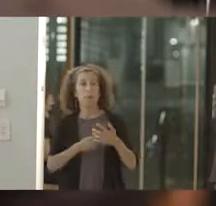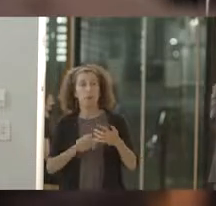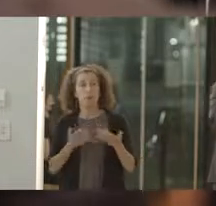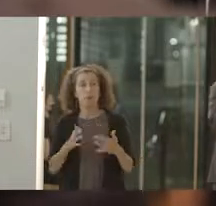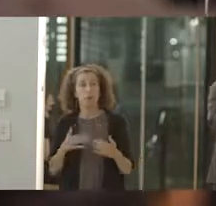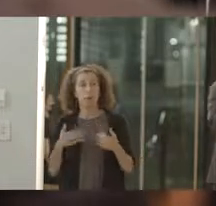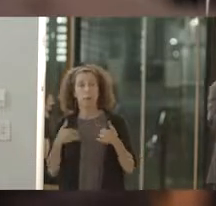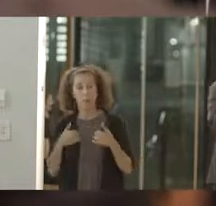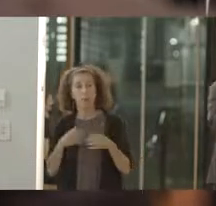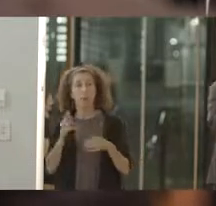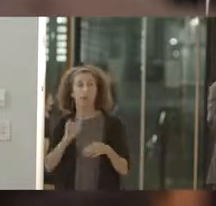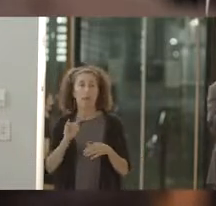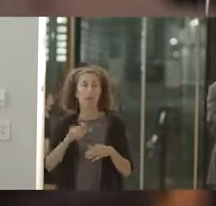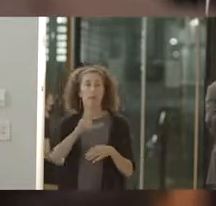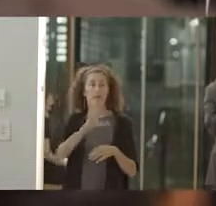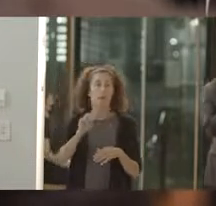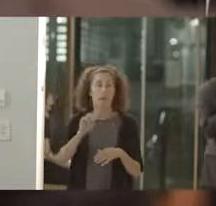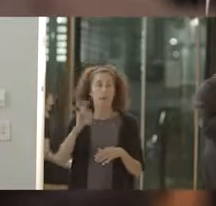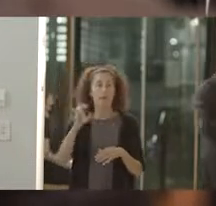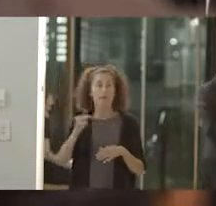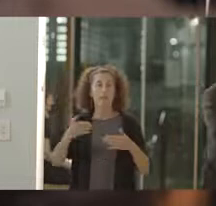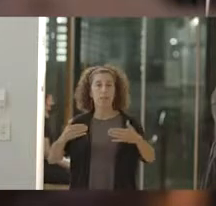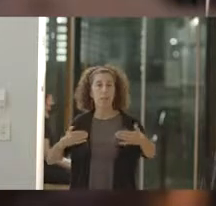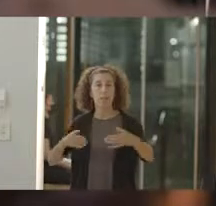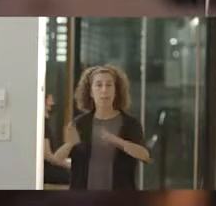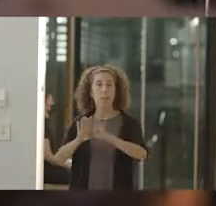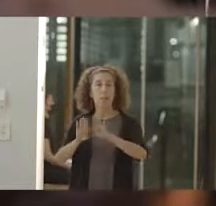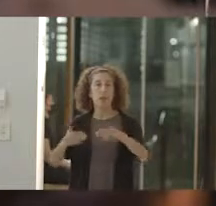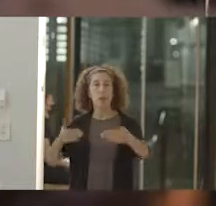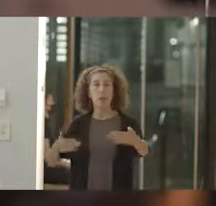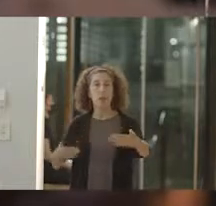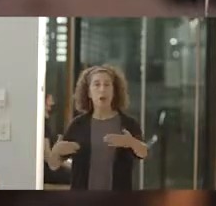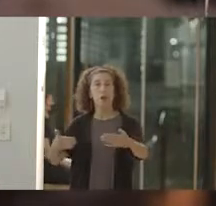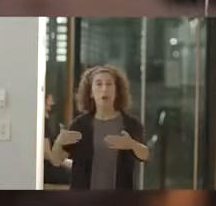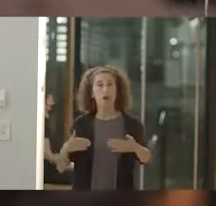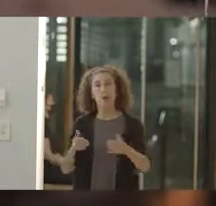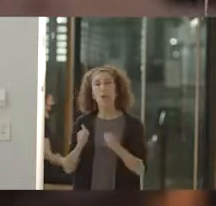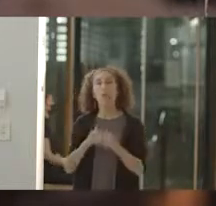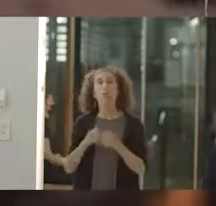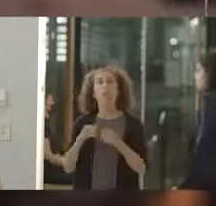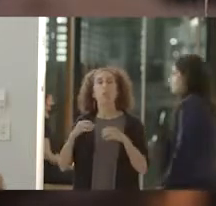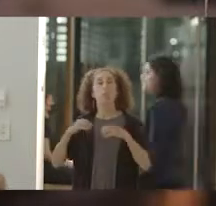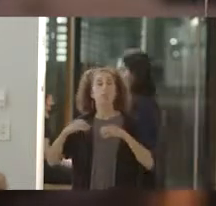distance. So we'll be accomplishing that either with vegetation or elevated platforms or seating.